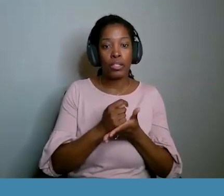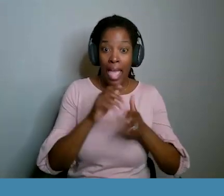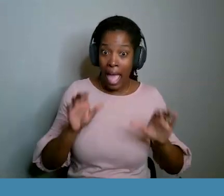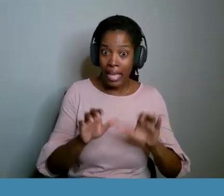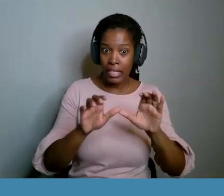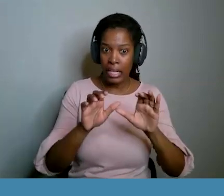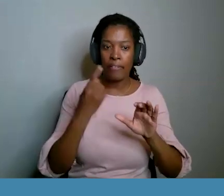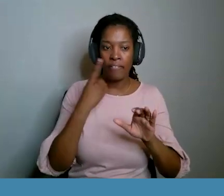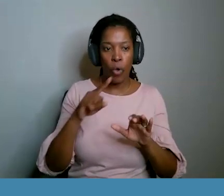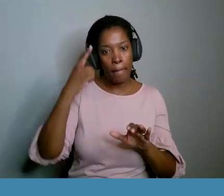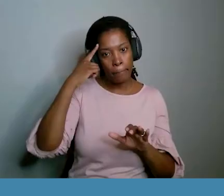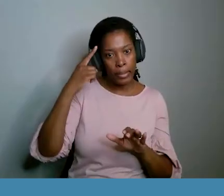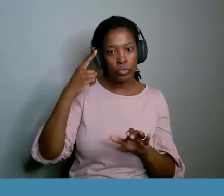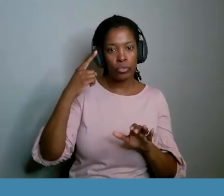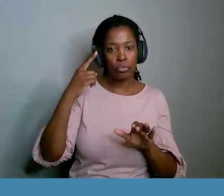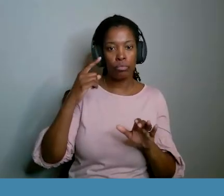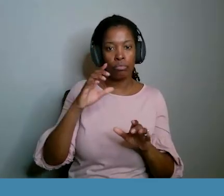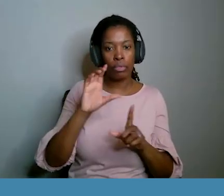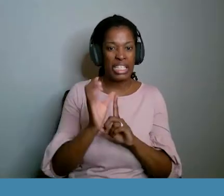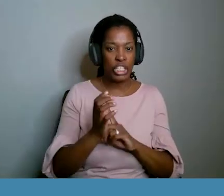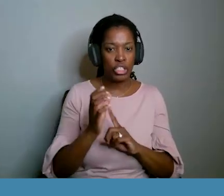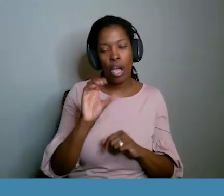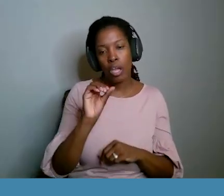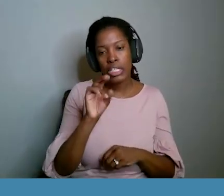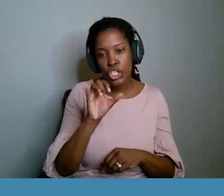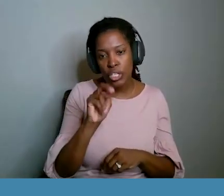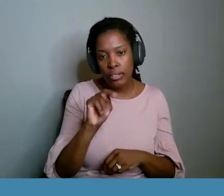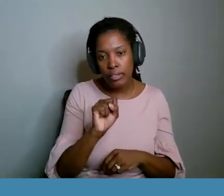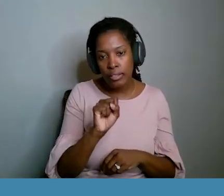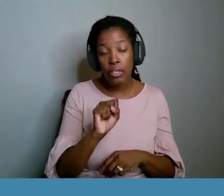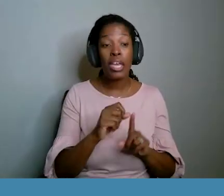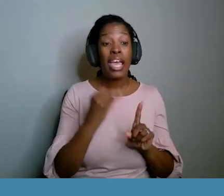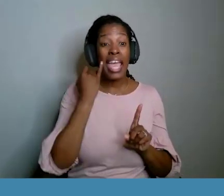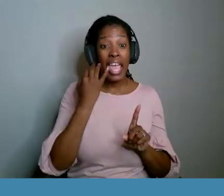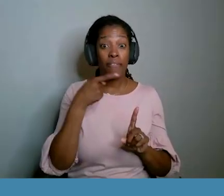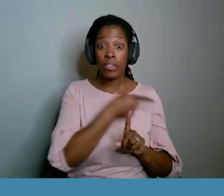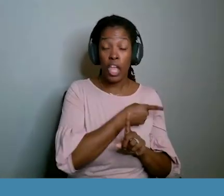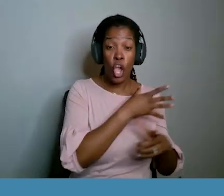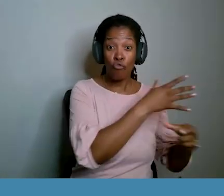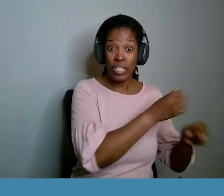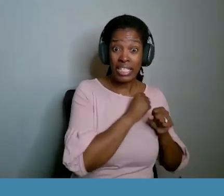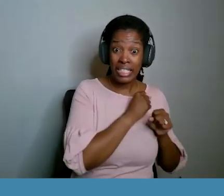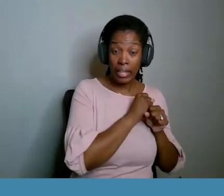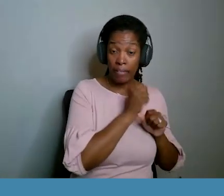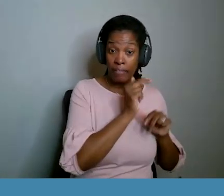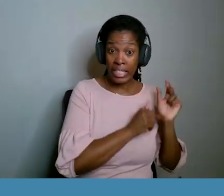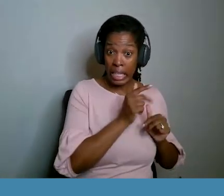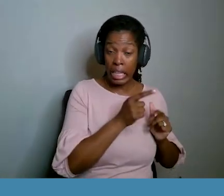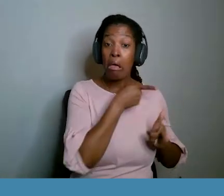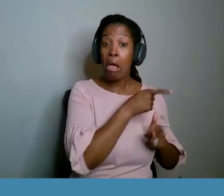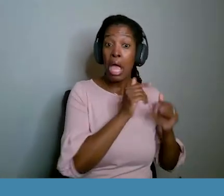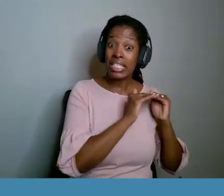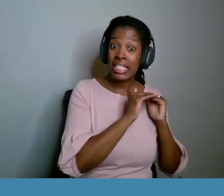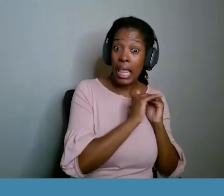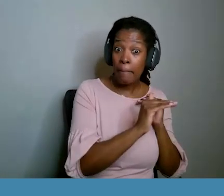if someone is at a receiving facility and they've been stabilized, but still require, they still require some kind of